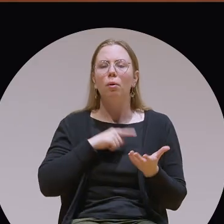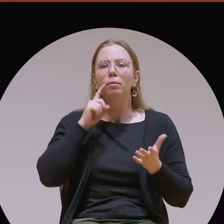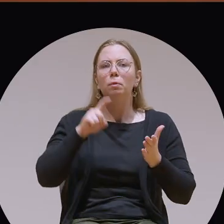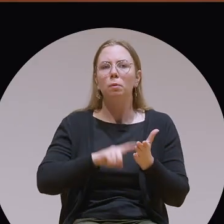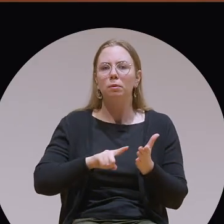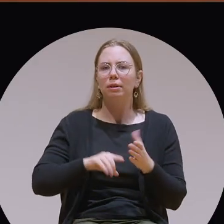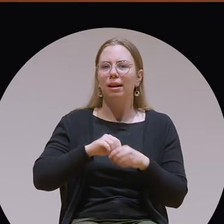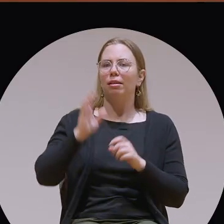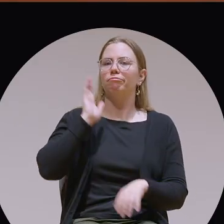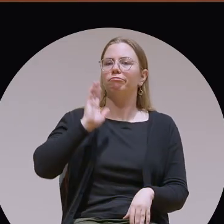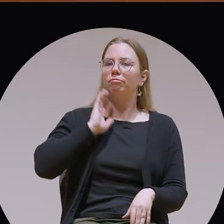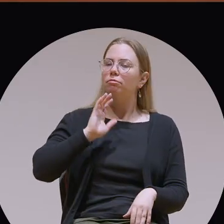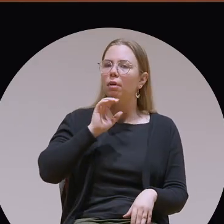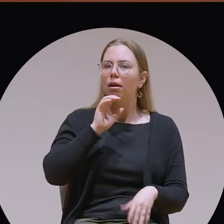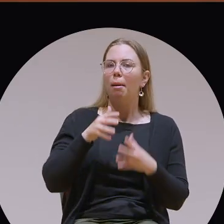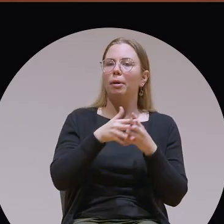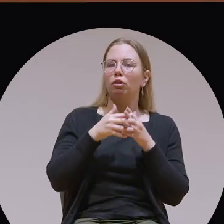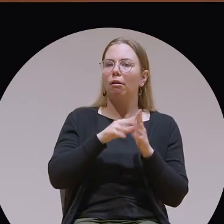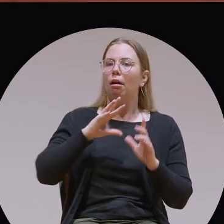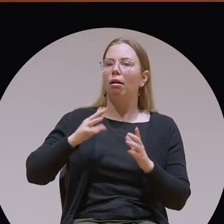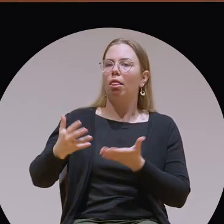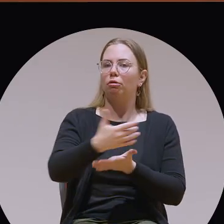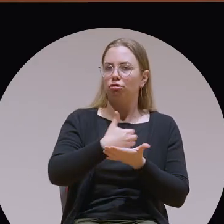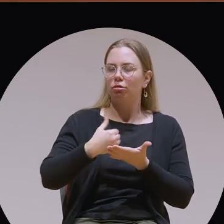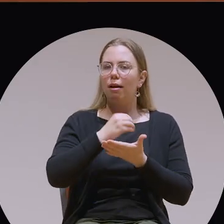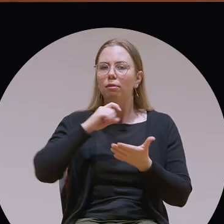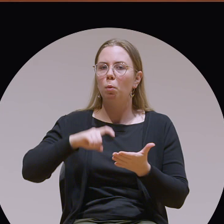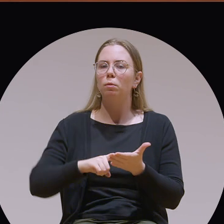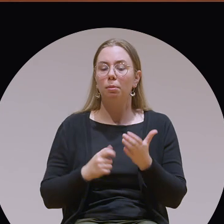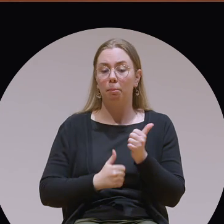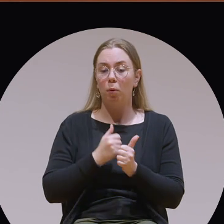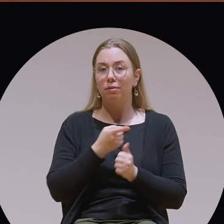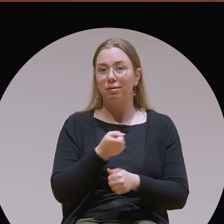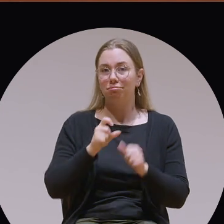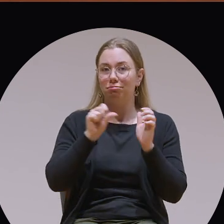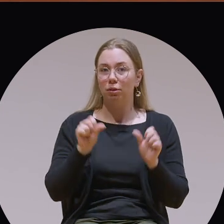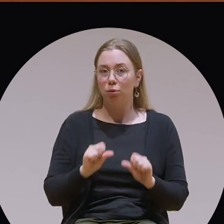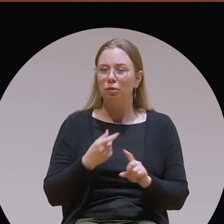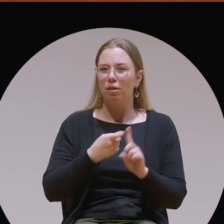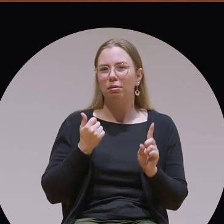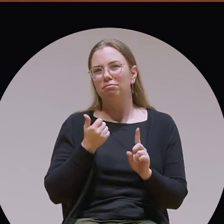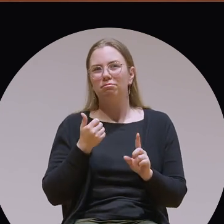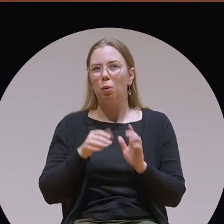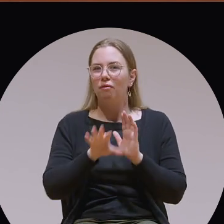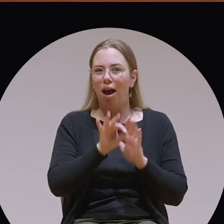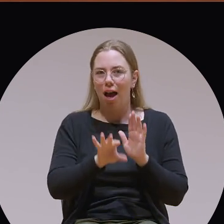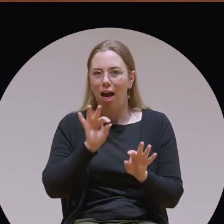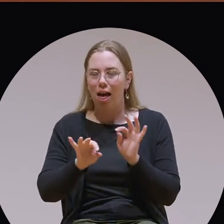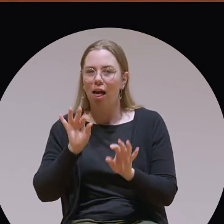Americas collection, and she's able to tell me that these objects were mostly found in the late 19th and early 20th century by German